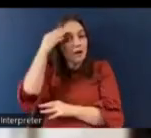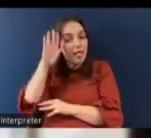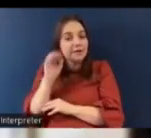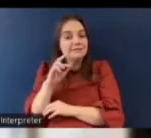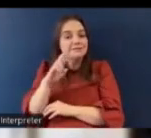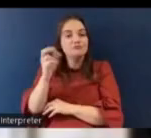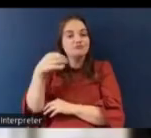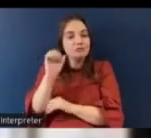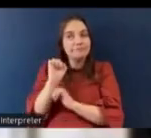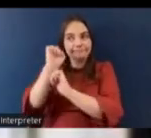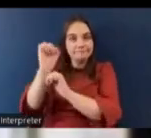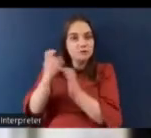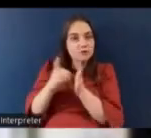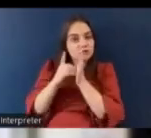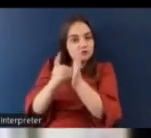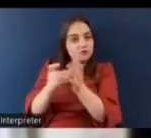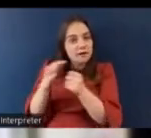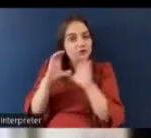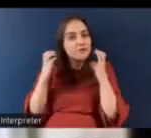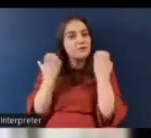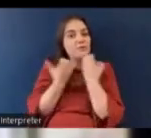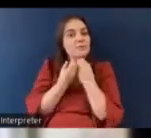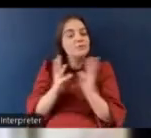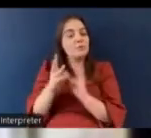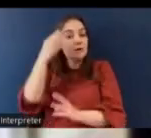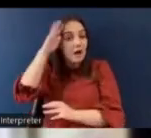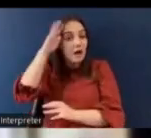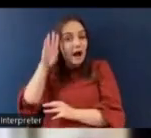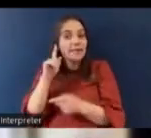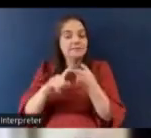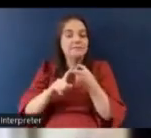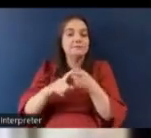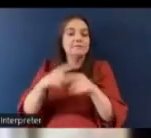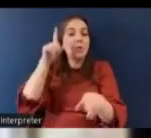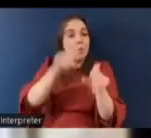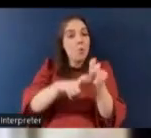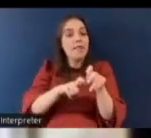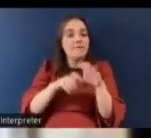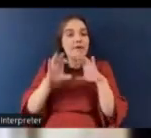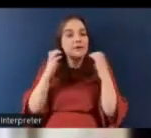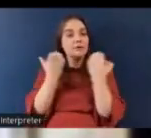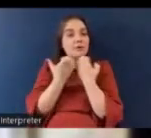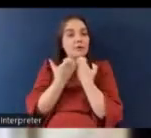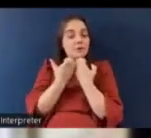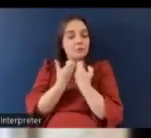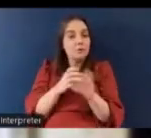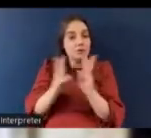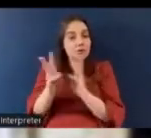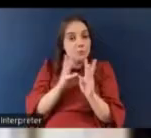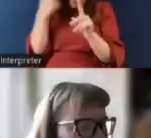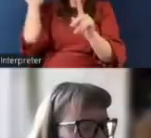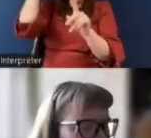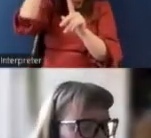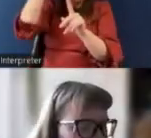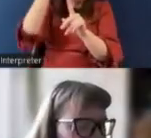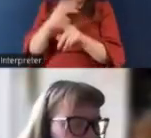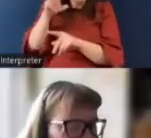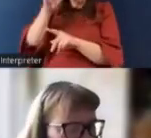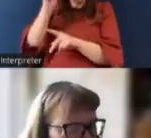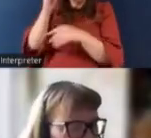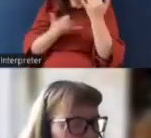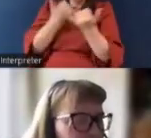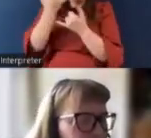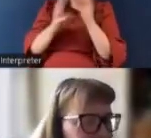said, is the Director of Community Work Ireland and has been a qualified community worker with over 30 years of working in the